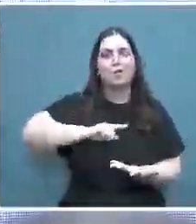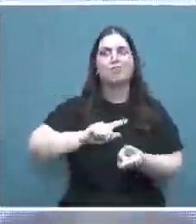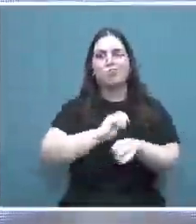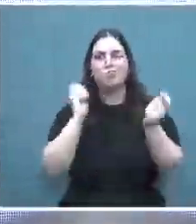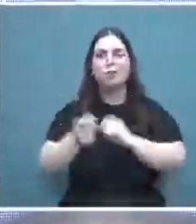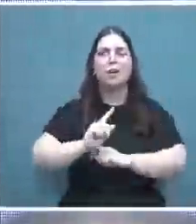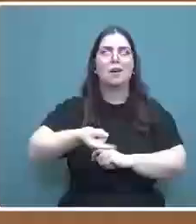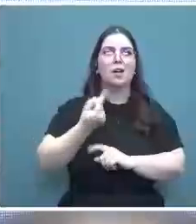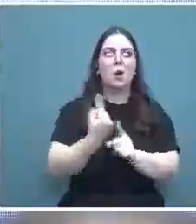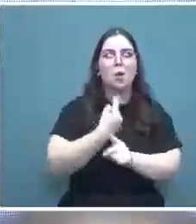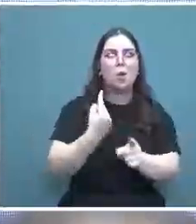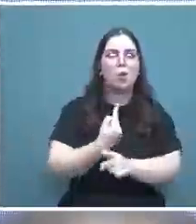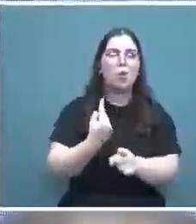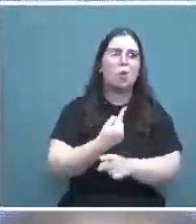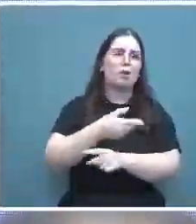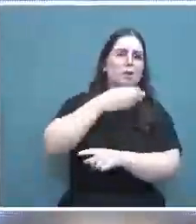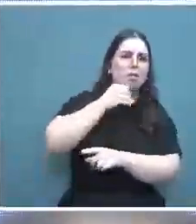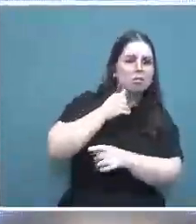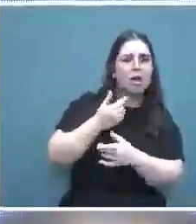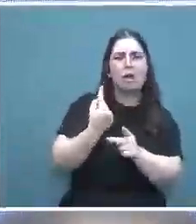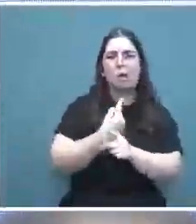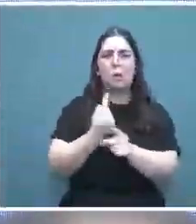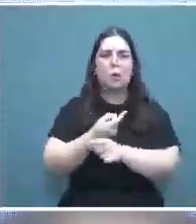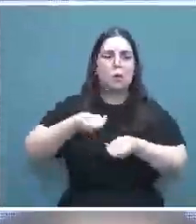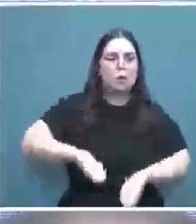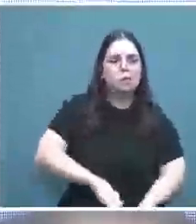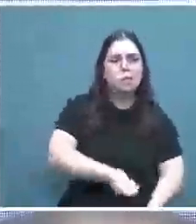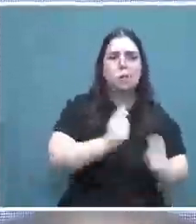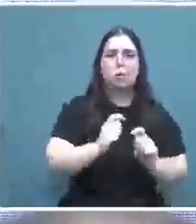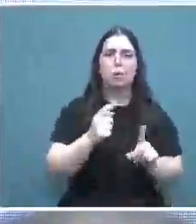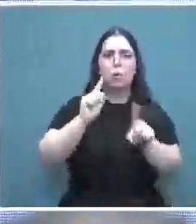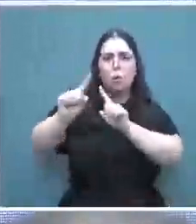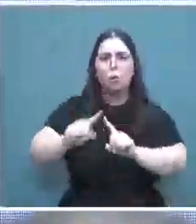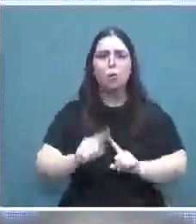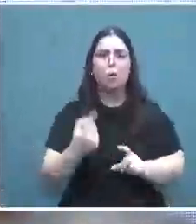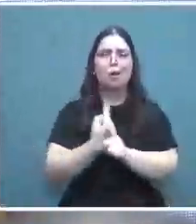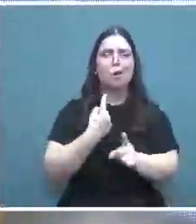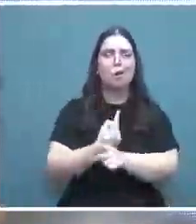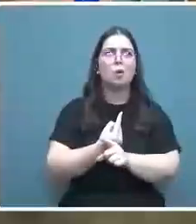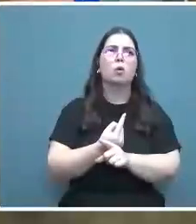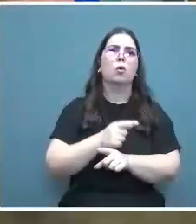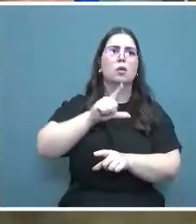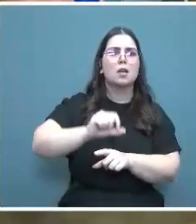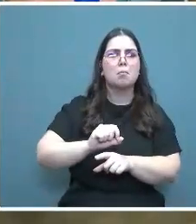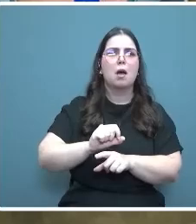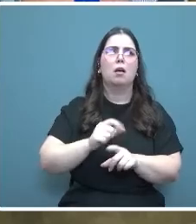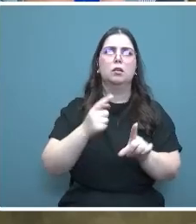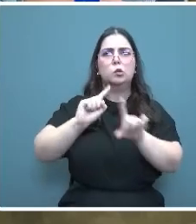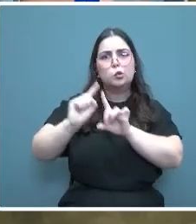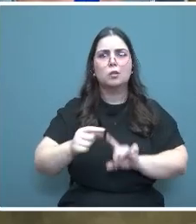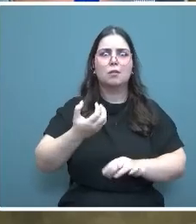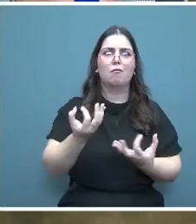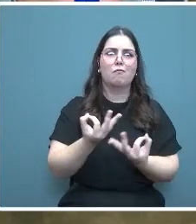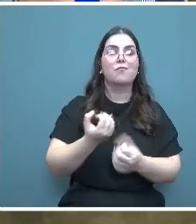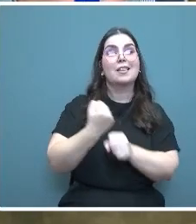to drive excavators, how to drive trucks, how to be mine detectors for women. So that's